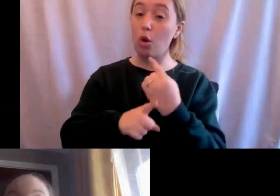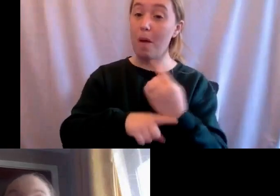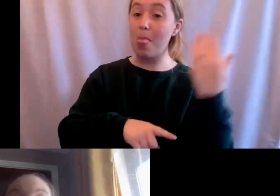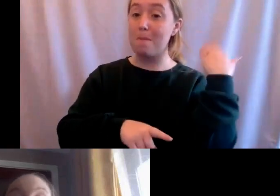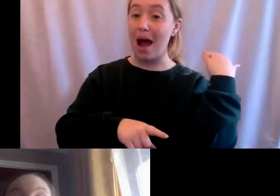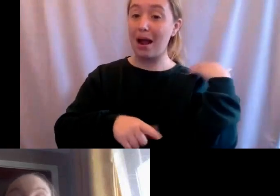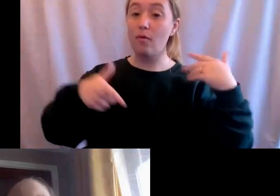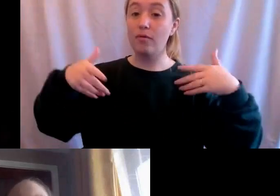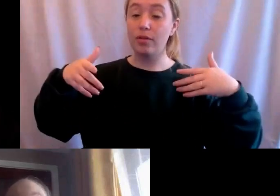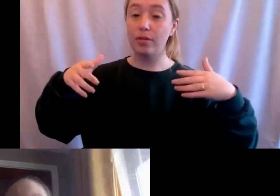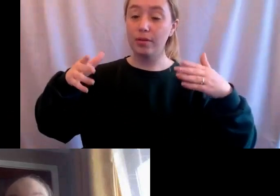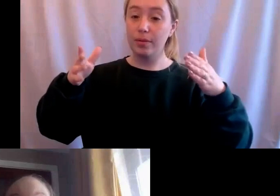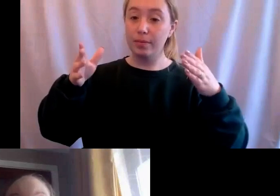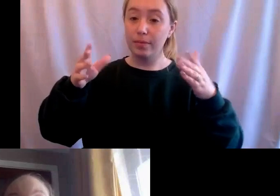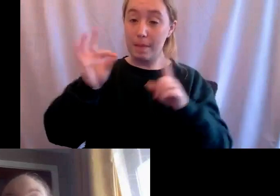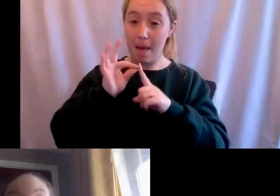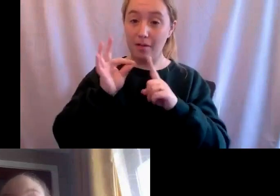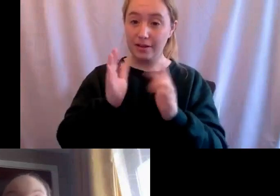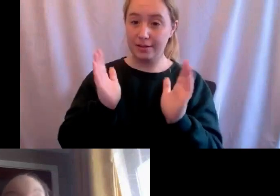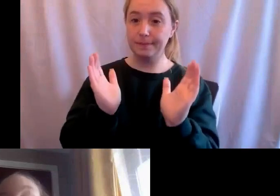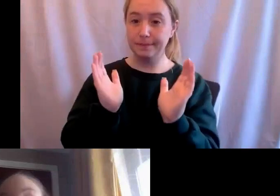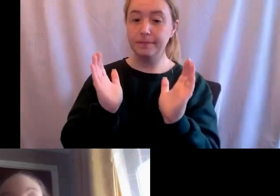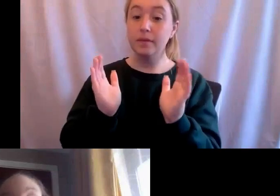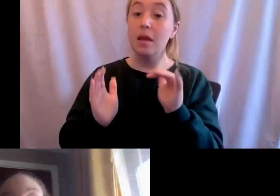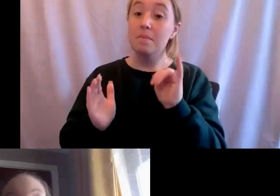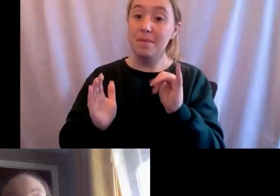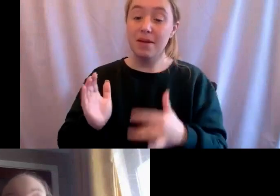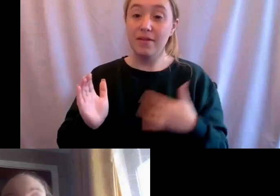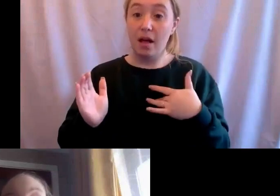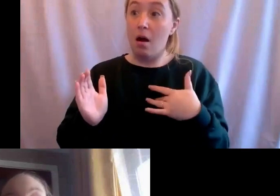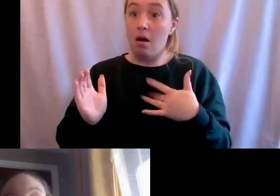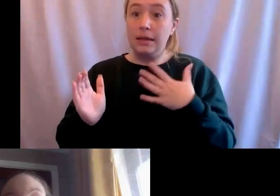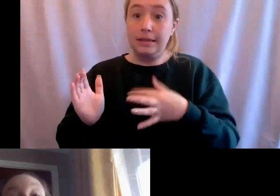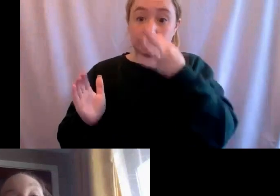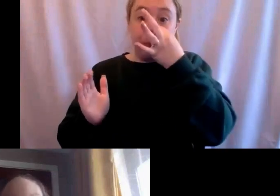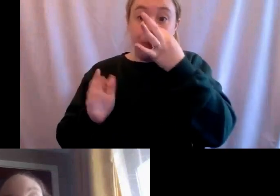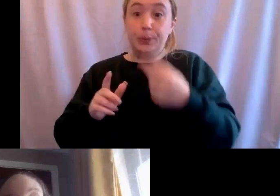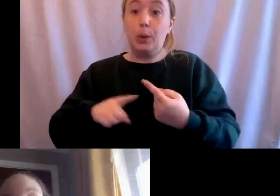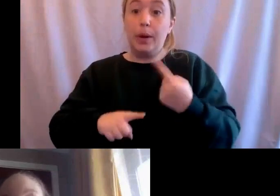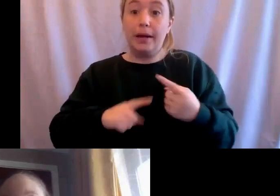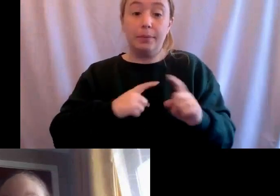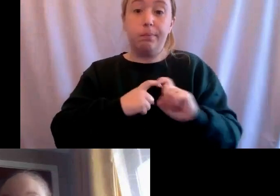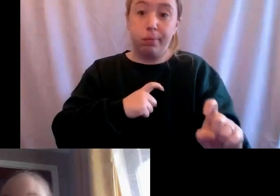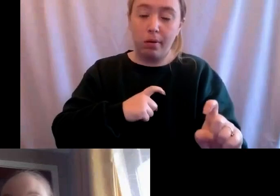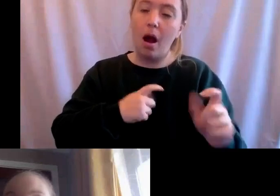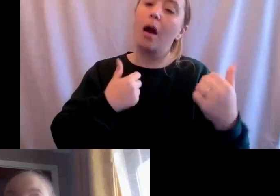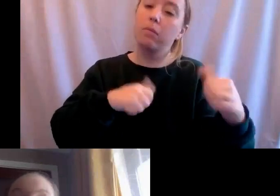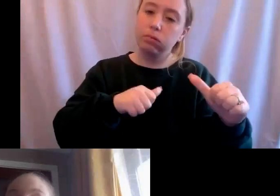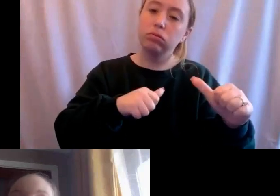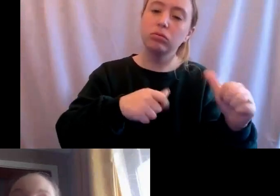might experience fecal urgency. So it might be a mad dash to get to the toilet to empty their bowels, but they can get there on